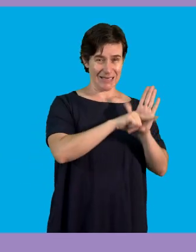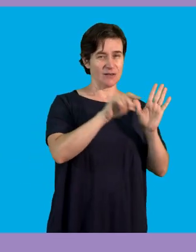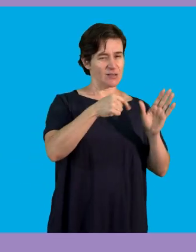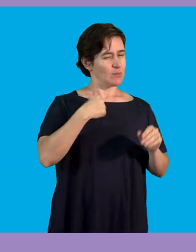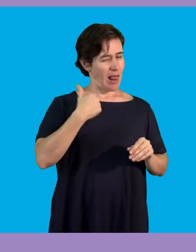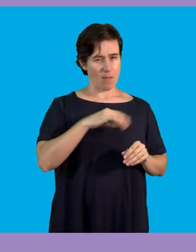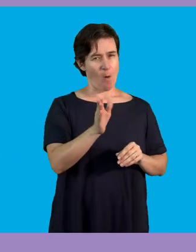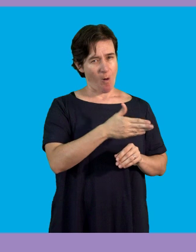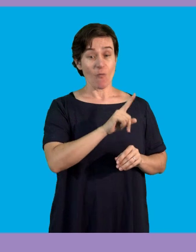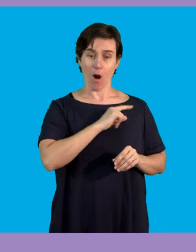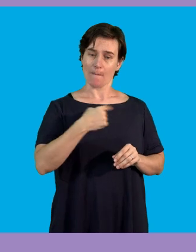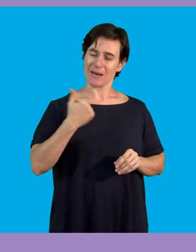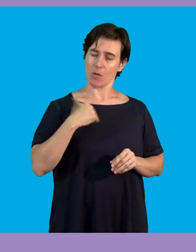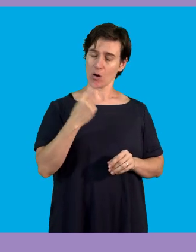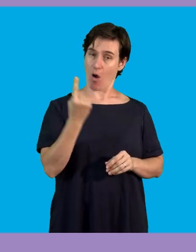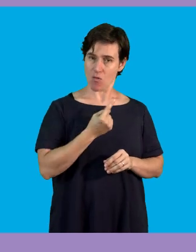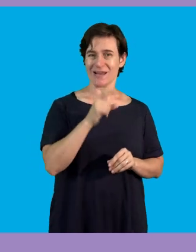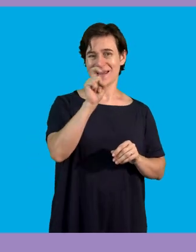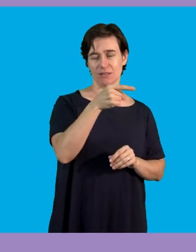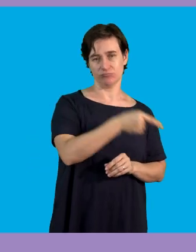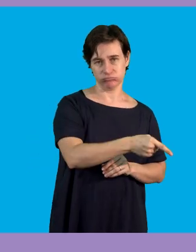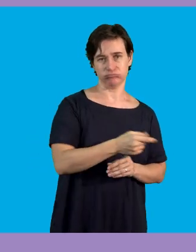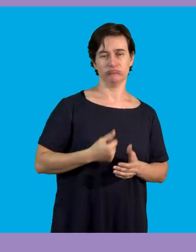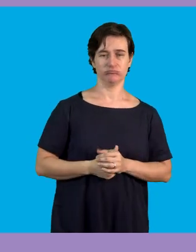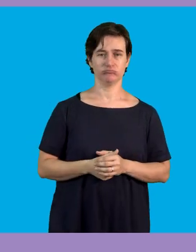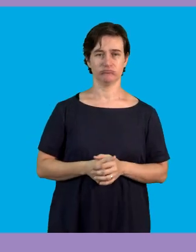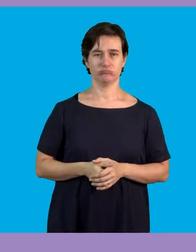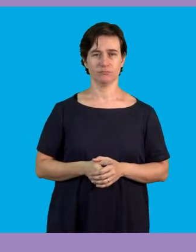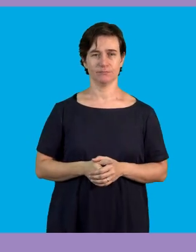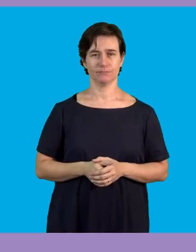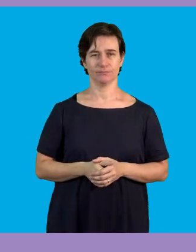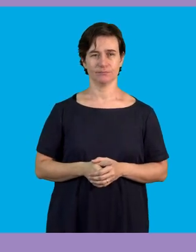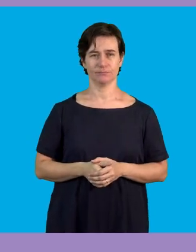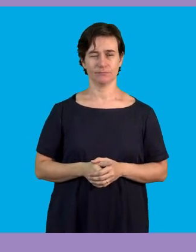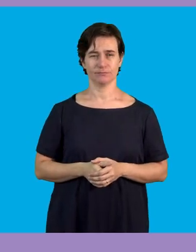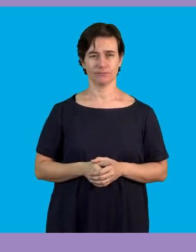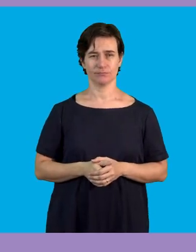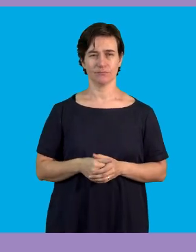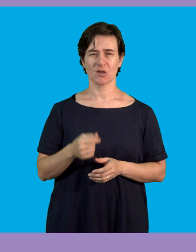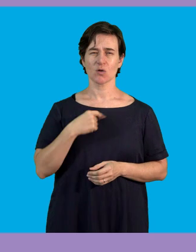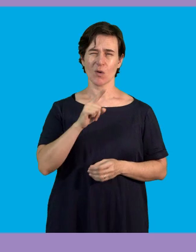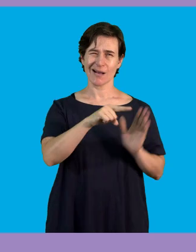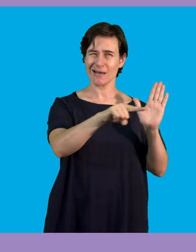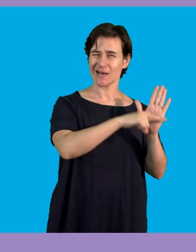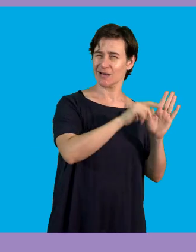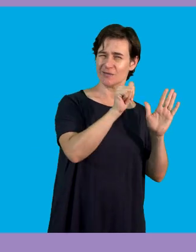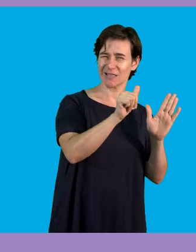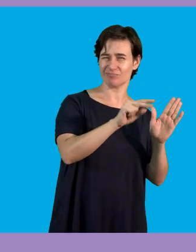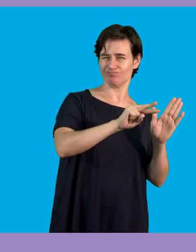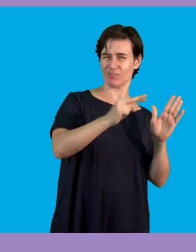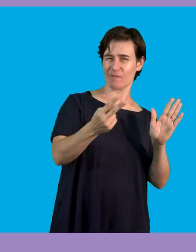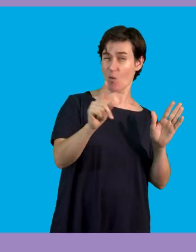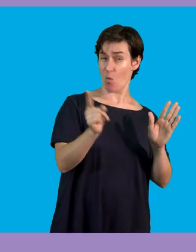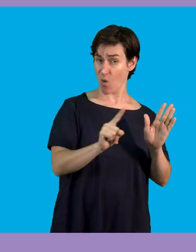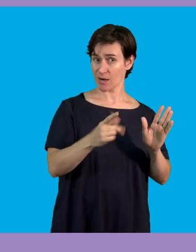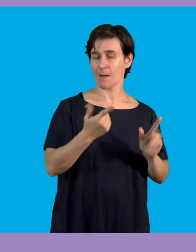6 so that we remain with x, so that we're able to resolve x. So we need an additive inverse of negative 6. So it